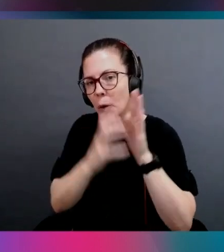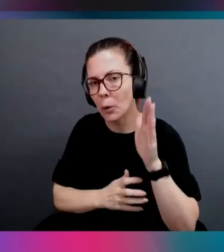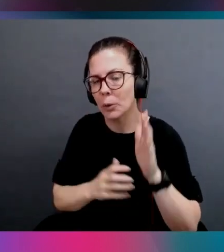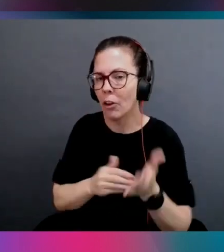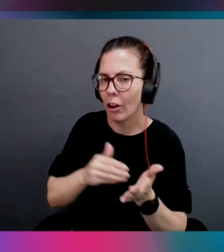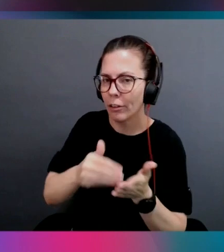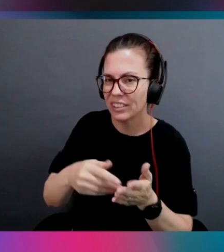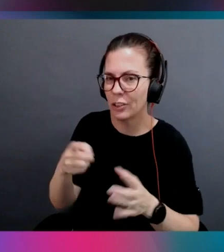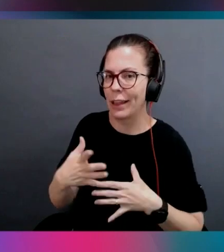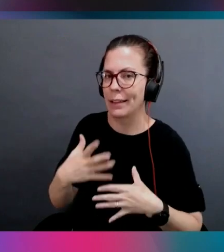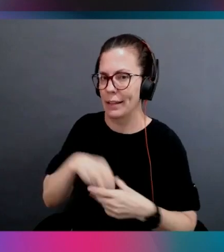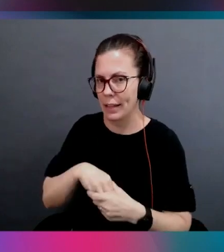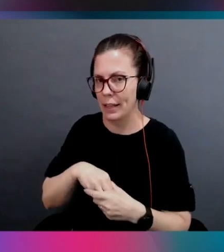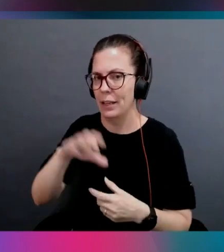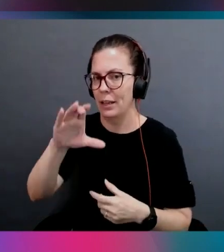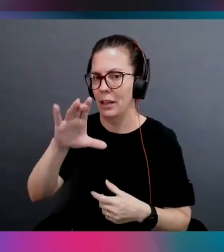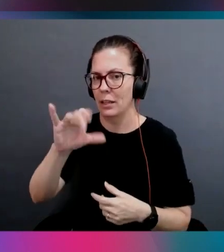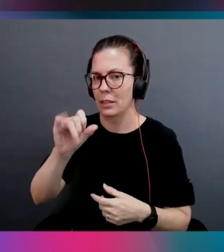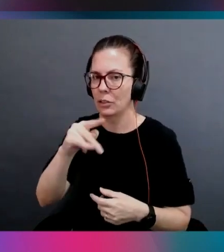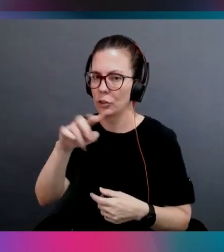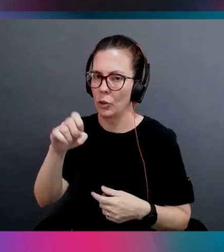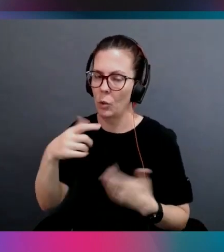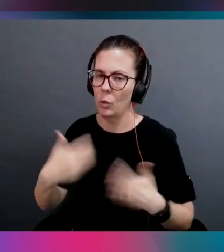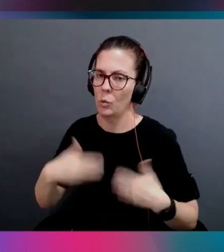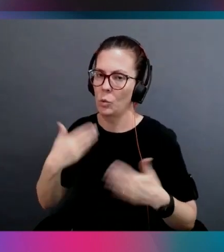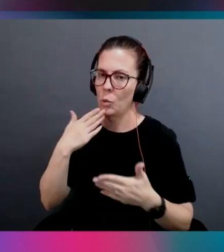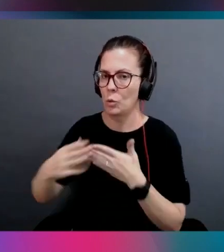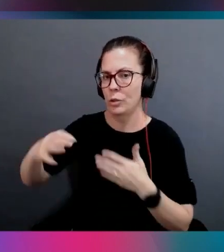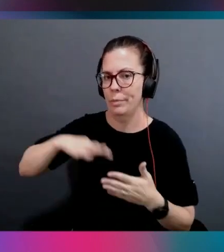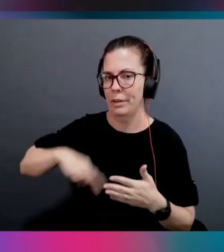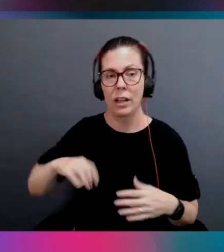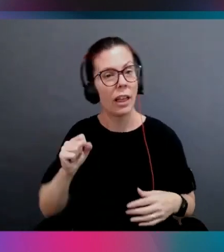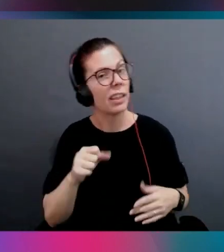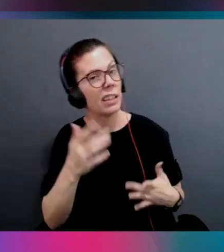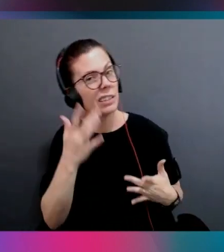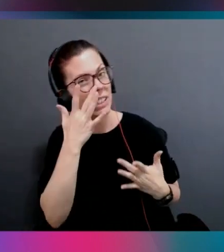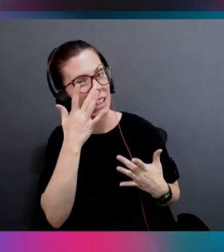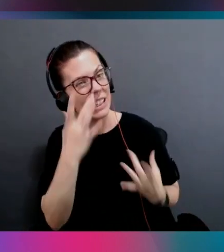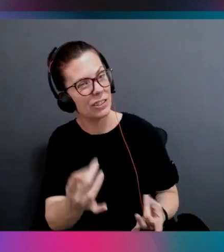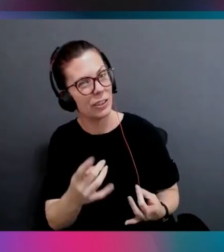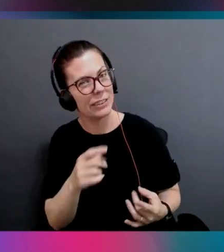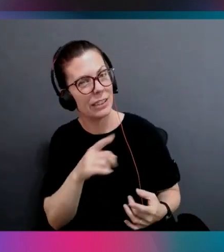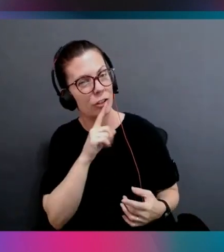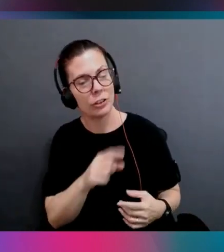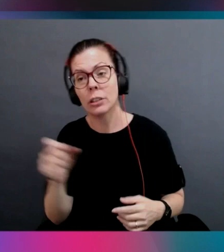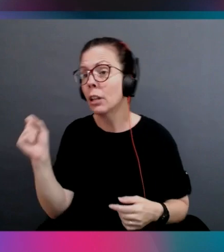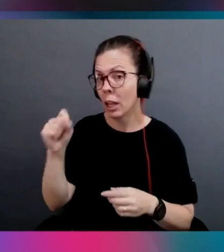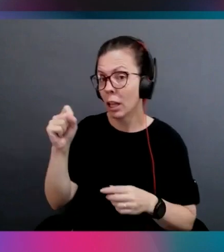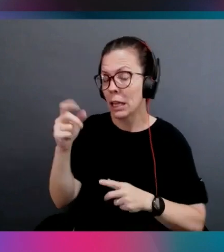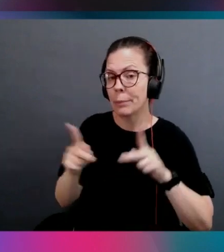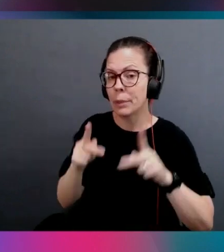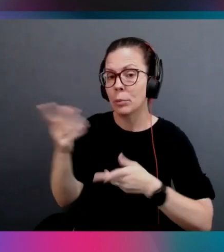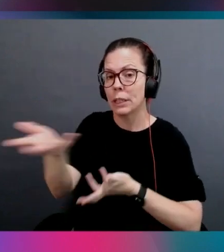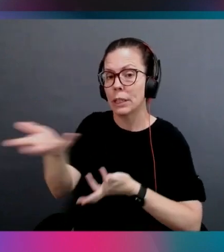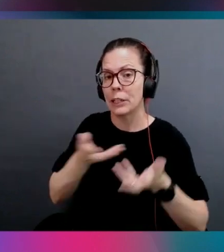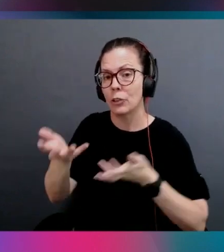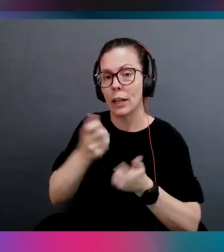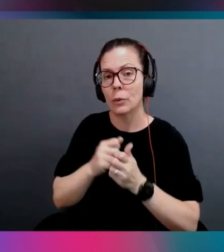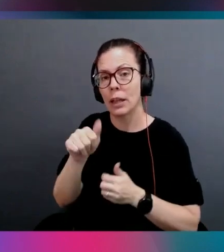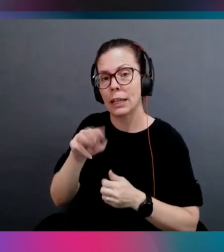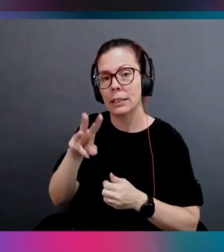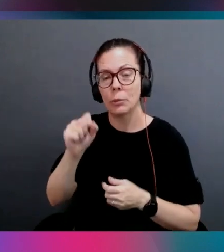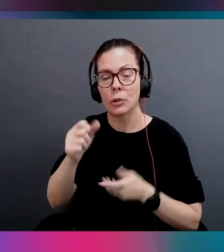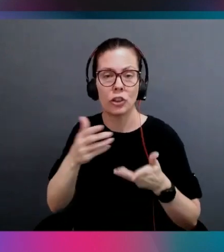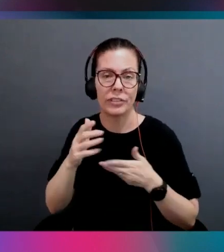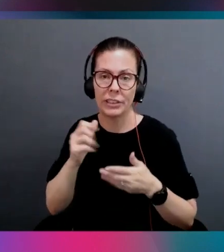console, so it's like really handy. That's actually pretty interesting, Yep. for sure. And people interact with AWS services all the time in Lambda Console, right? Most